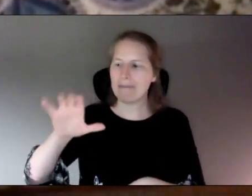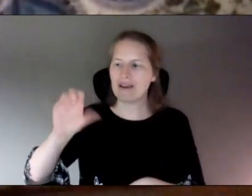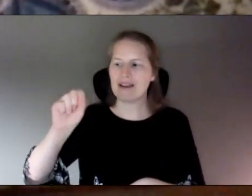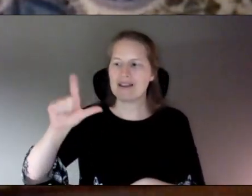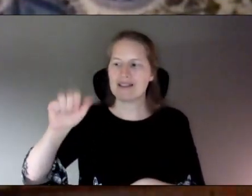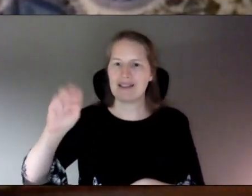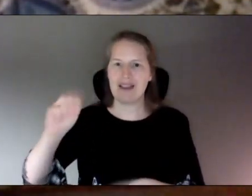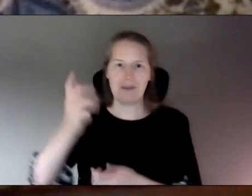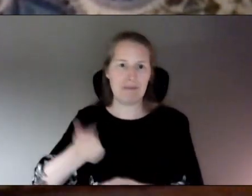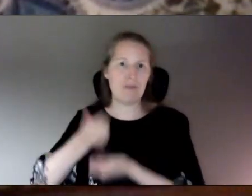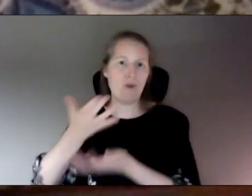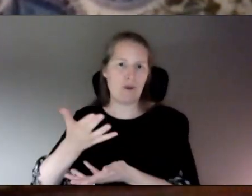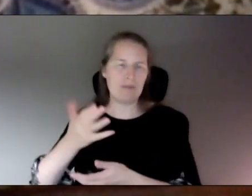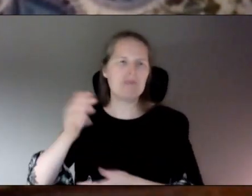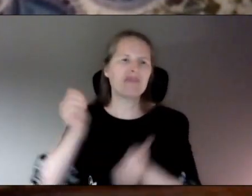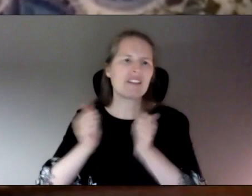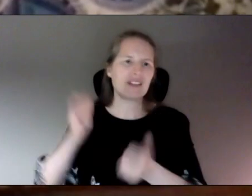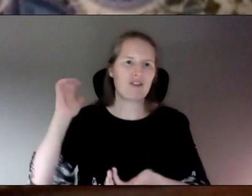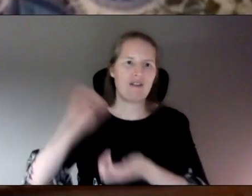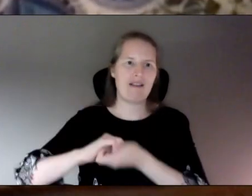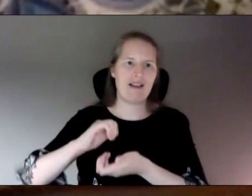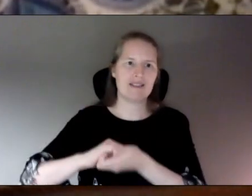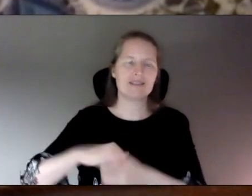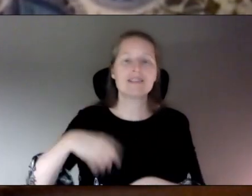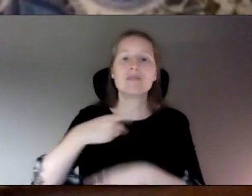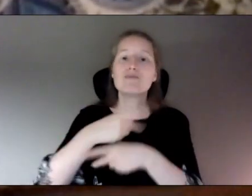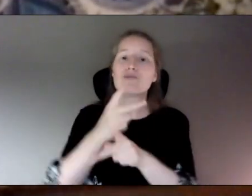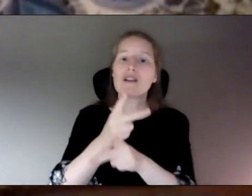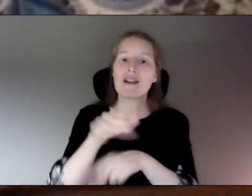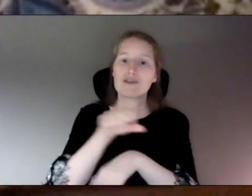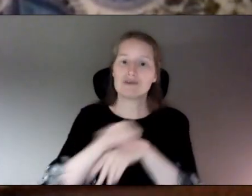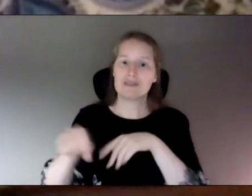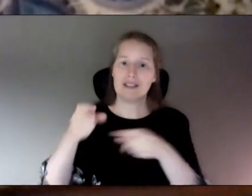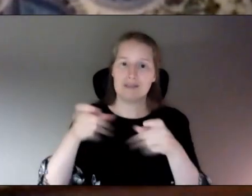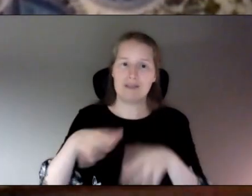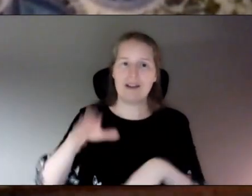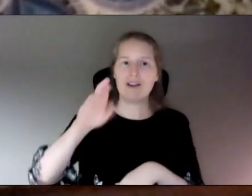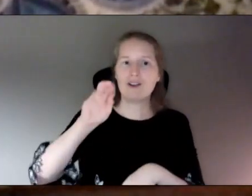production stage manager, Ricky Ramone, had this to say.